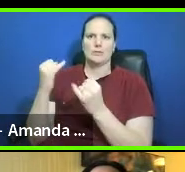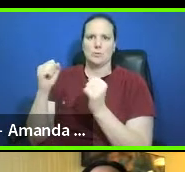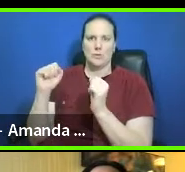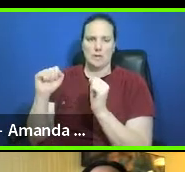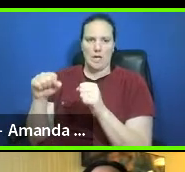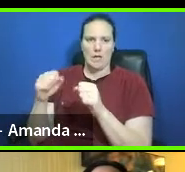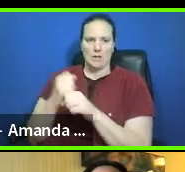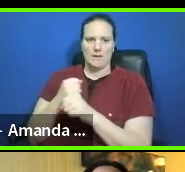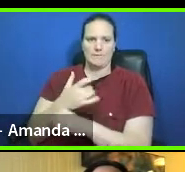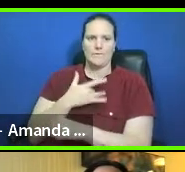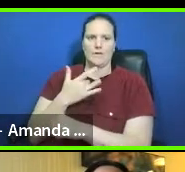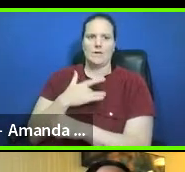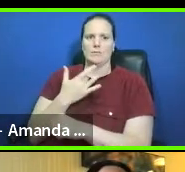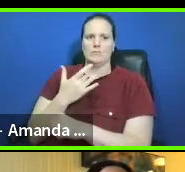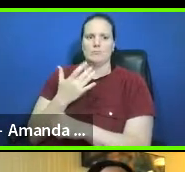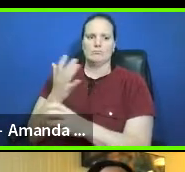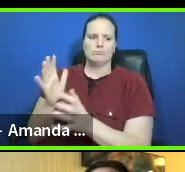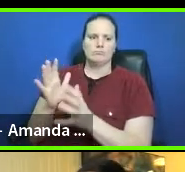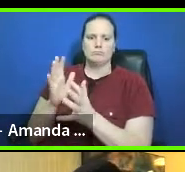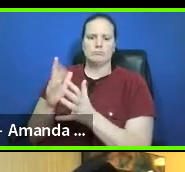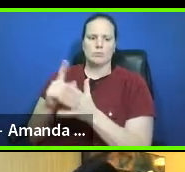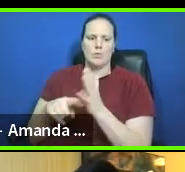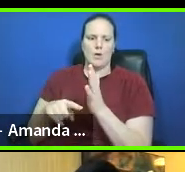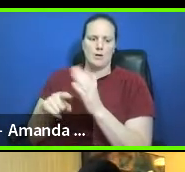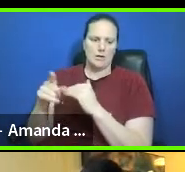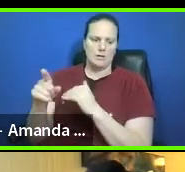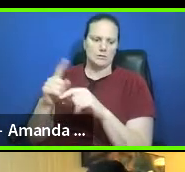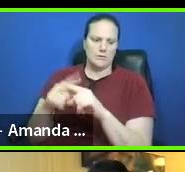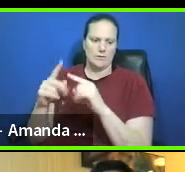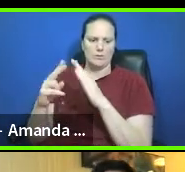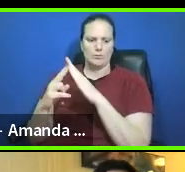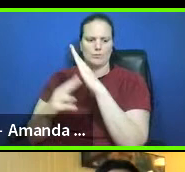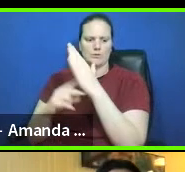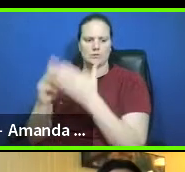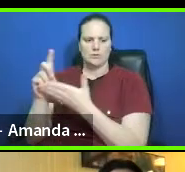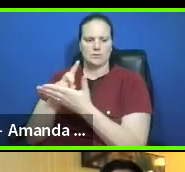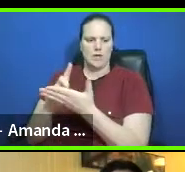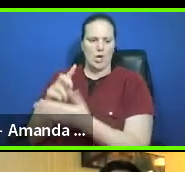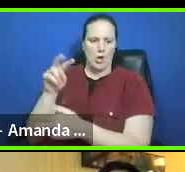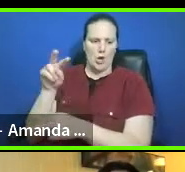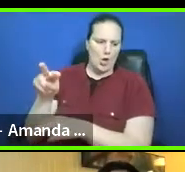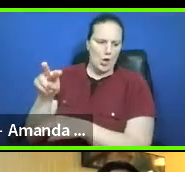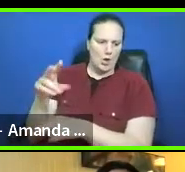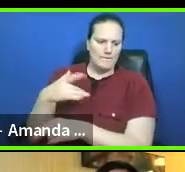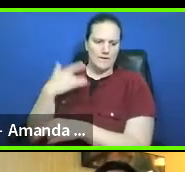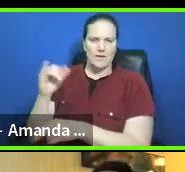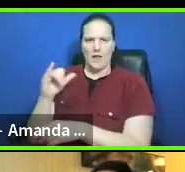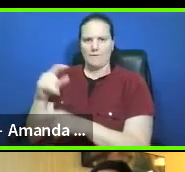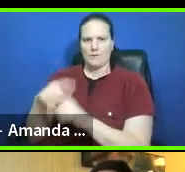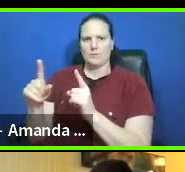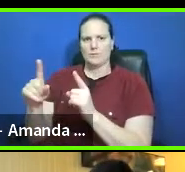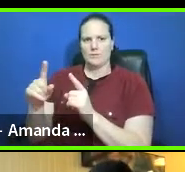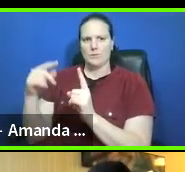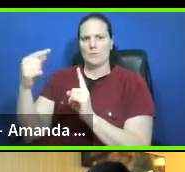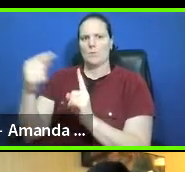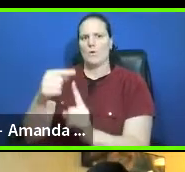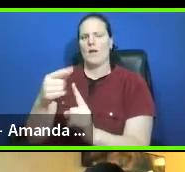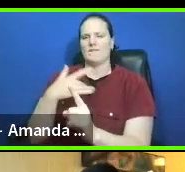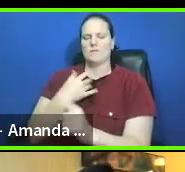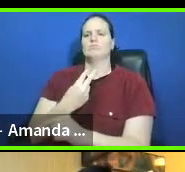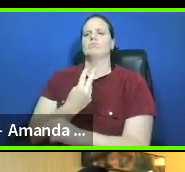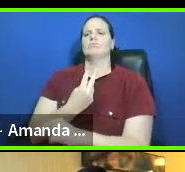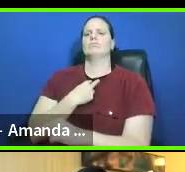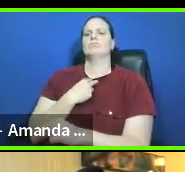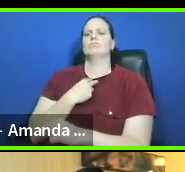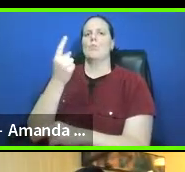a sense and a feel for what these different bridge designs would look and feel like from different vantage points. I guess I feel a little handcuffed from just